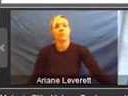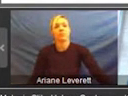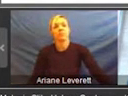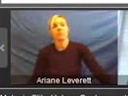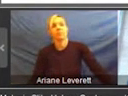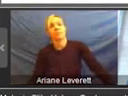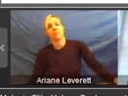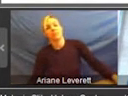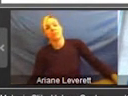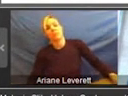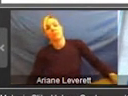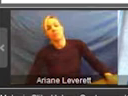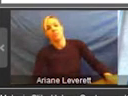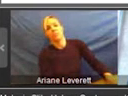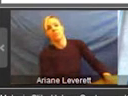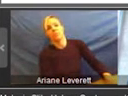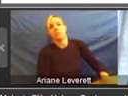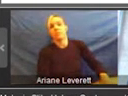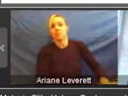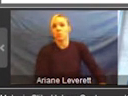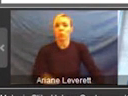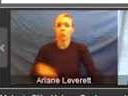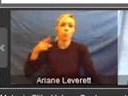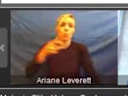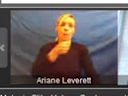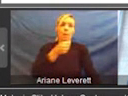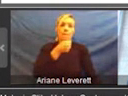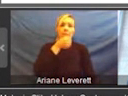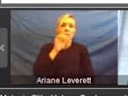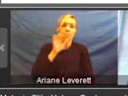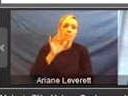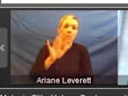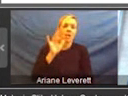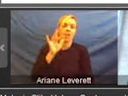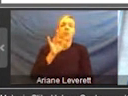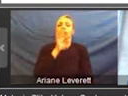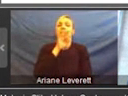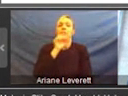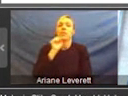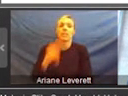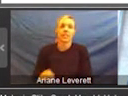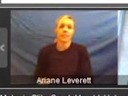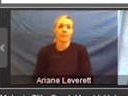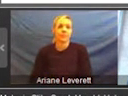You just have to press on your microphone, then you can speak to us.